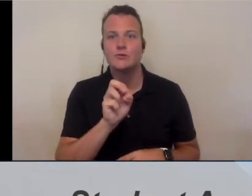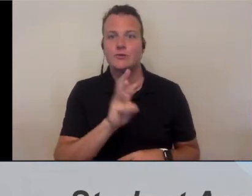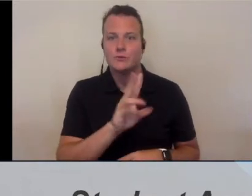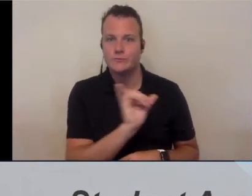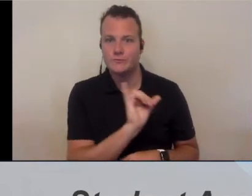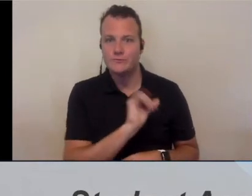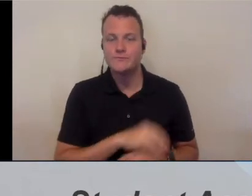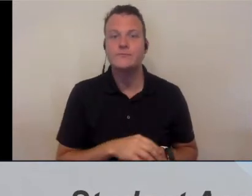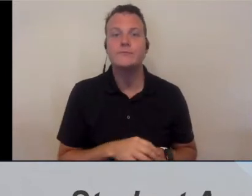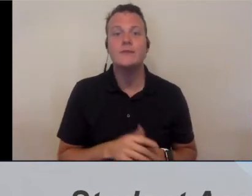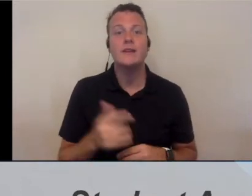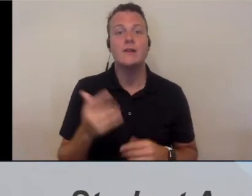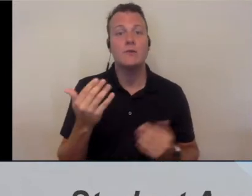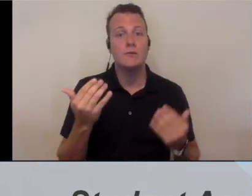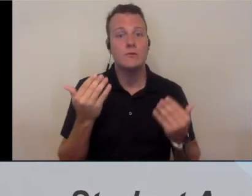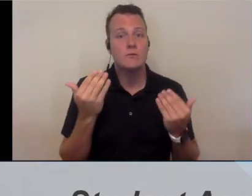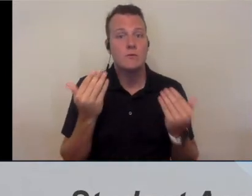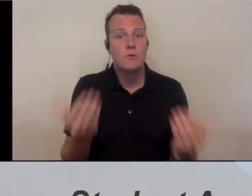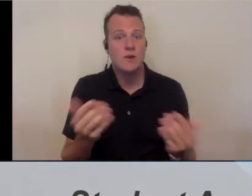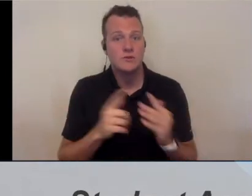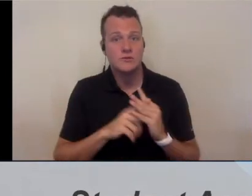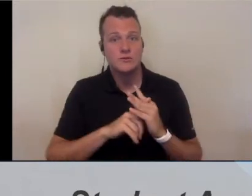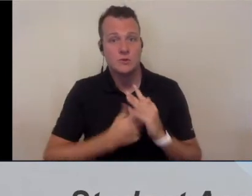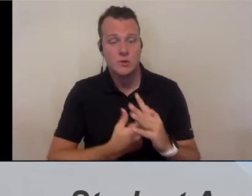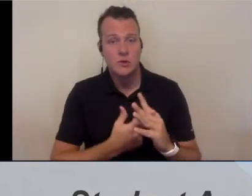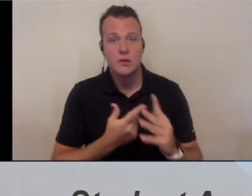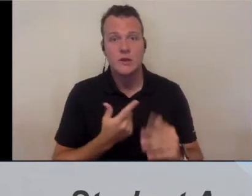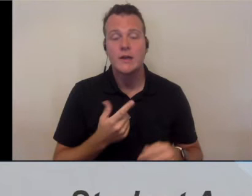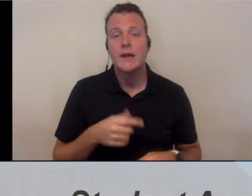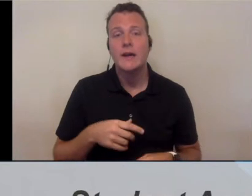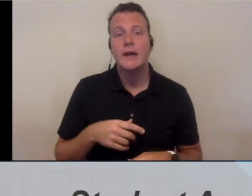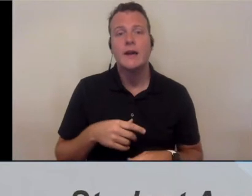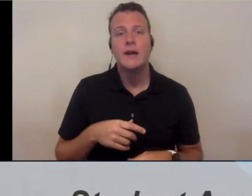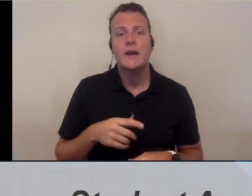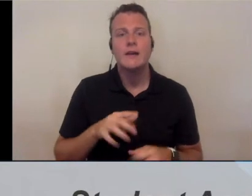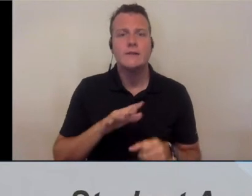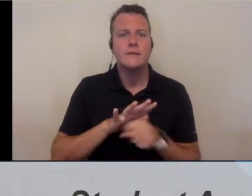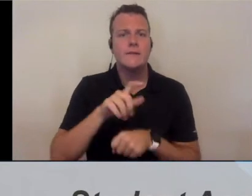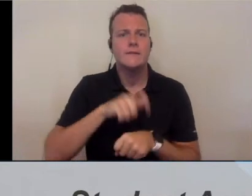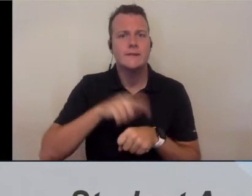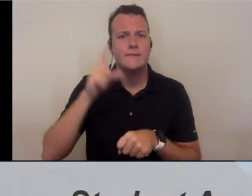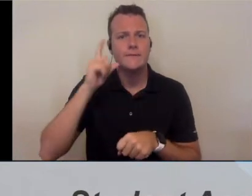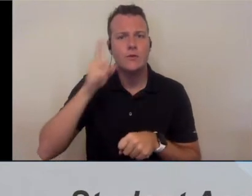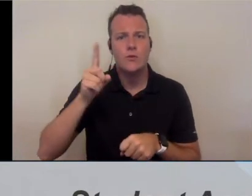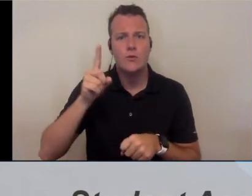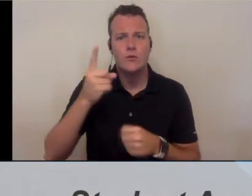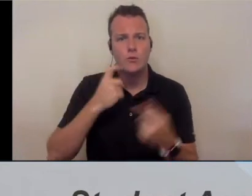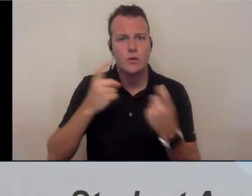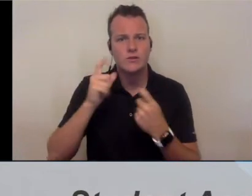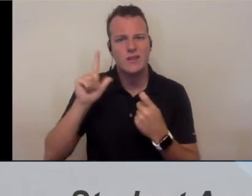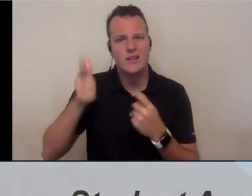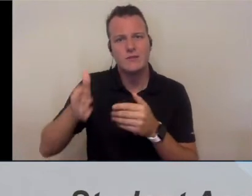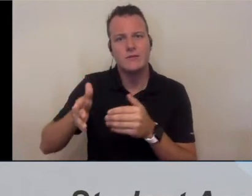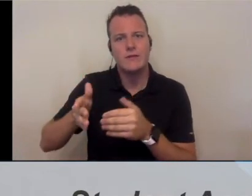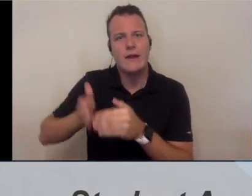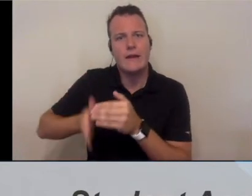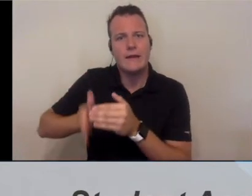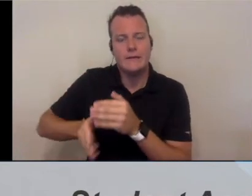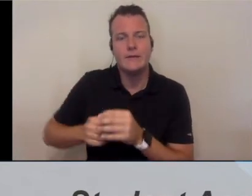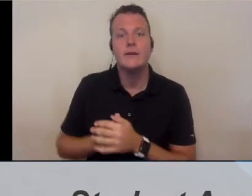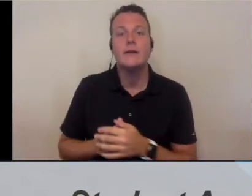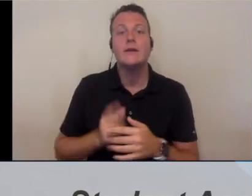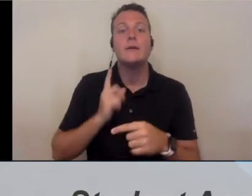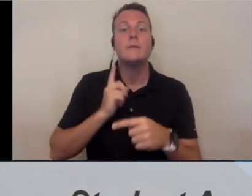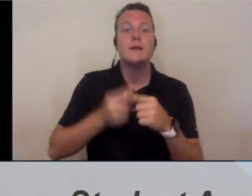So we'll go ahead and get started, and I will leave enough time for questions at the end. I just want to also tell